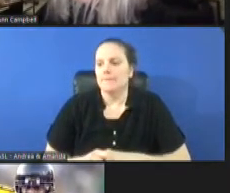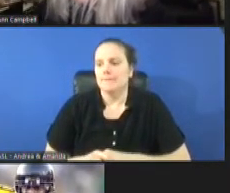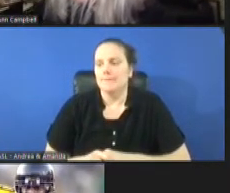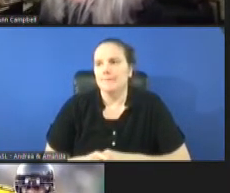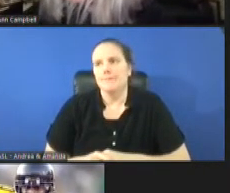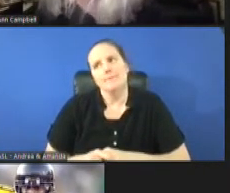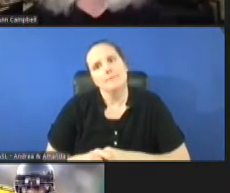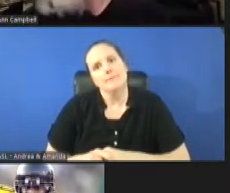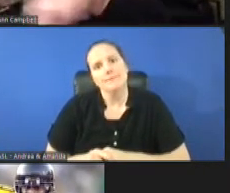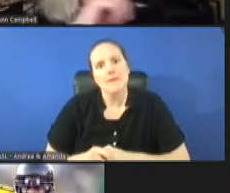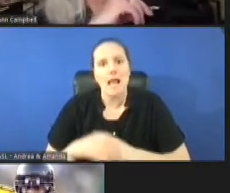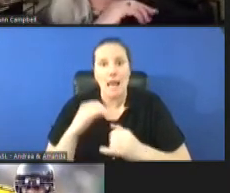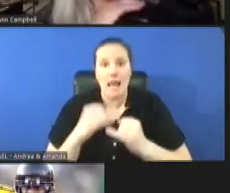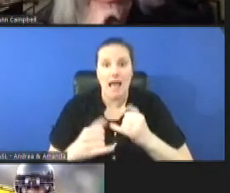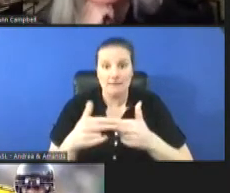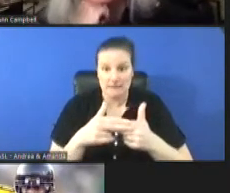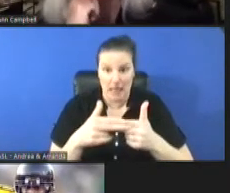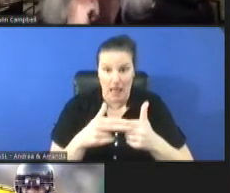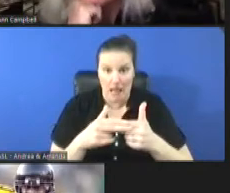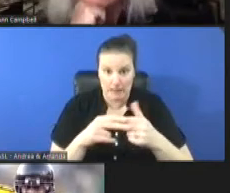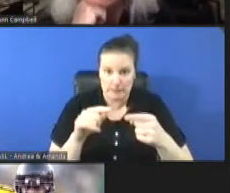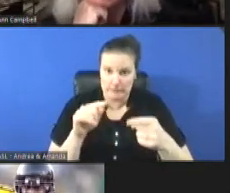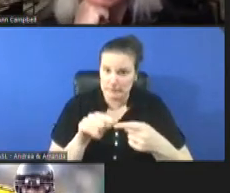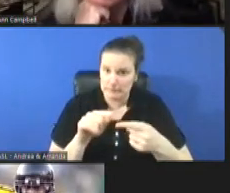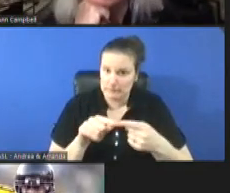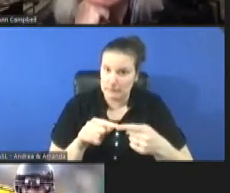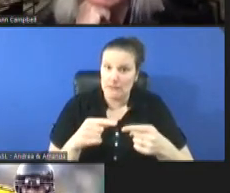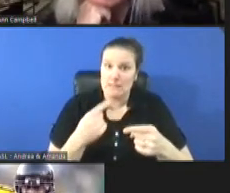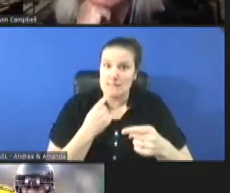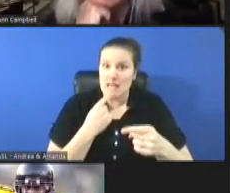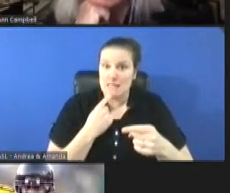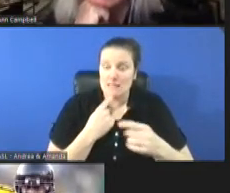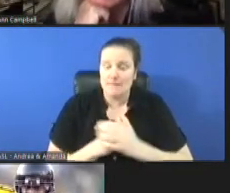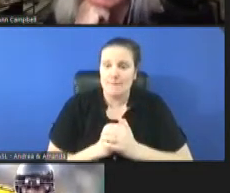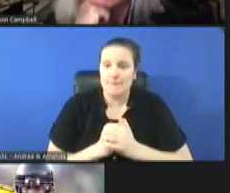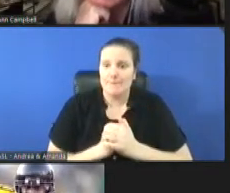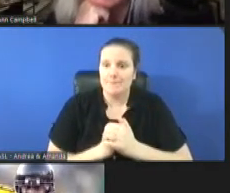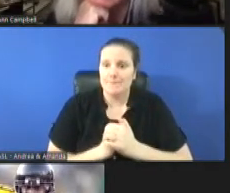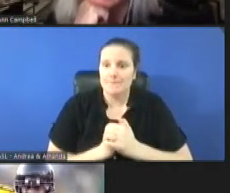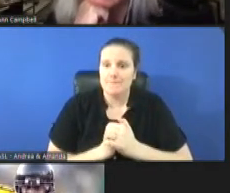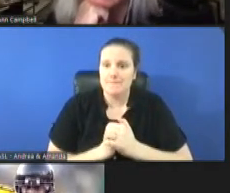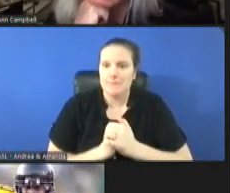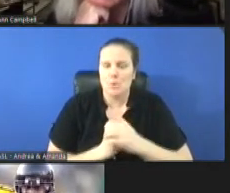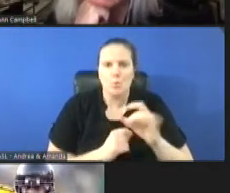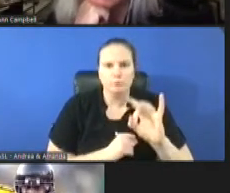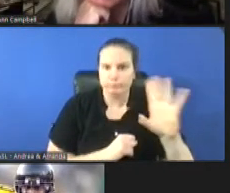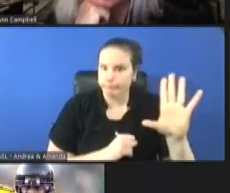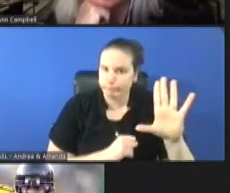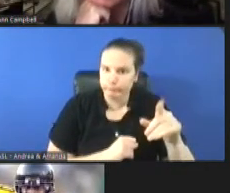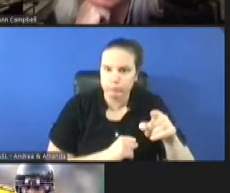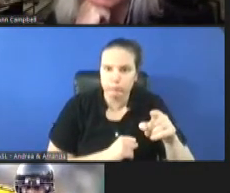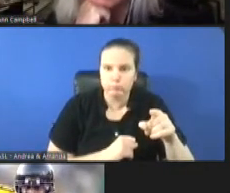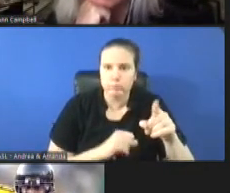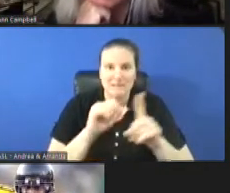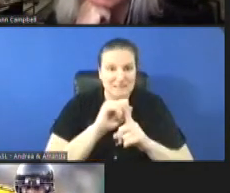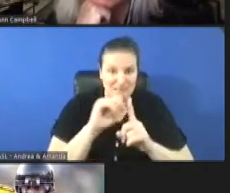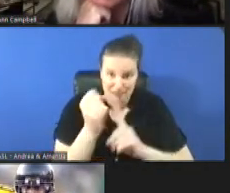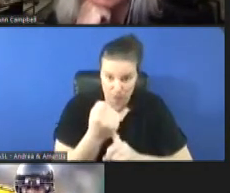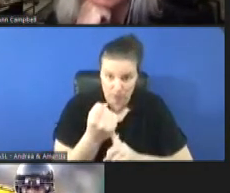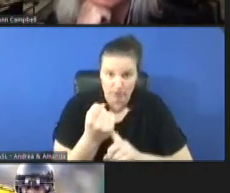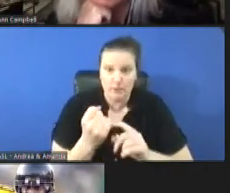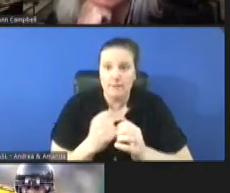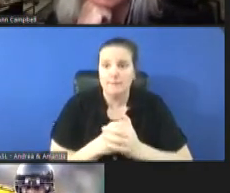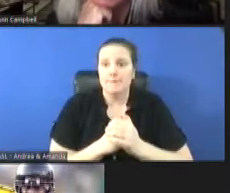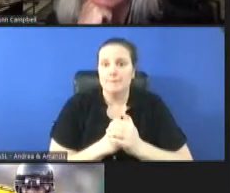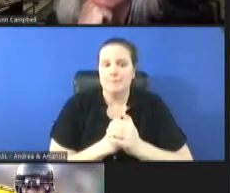the very last slide in particular had a pretty horrific scene, and